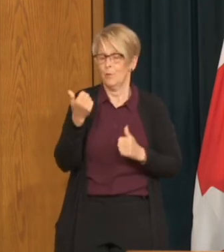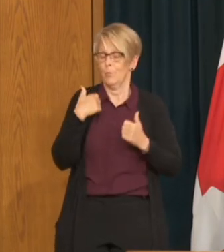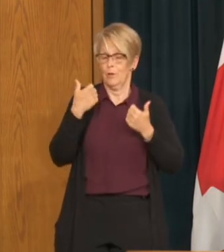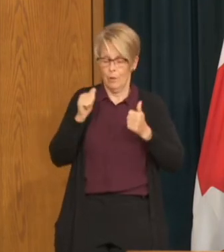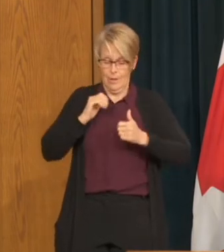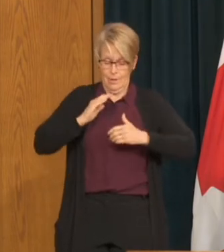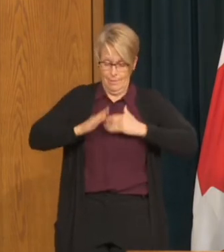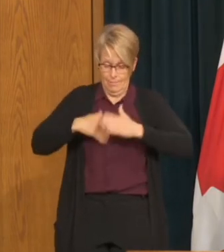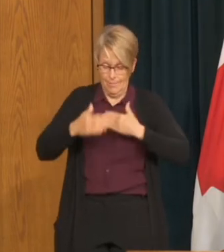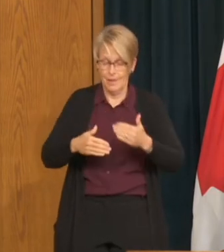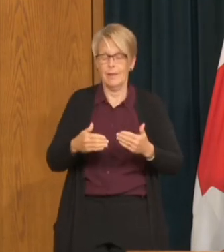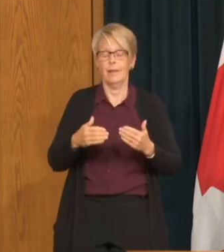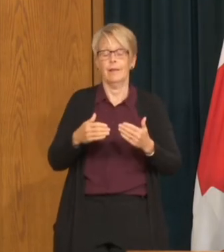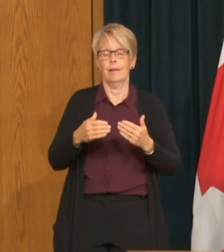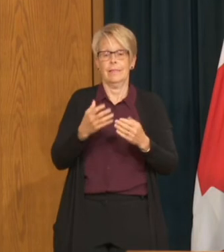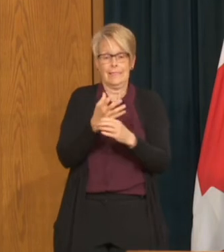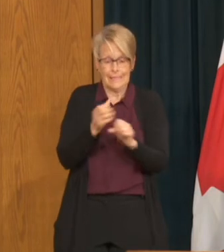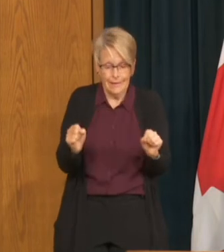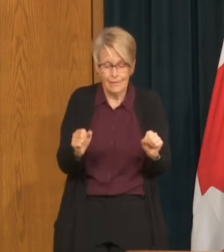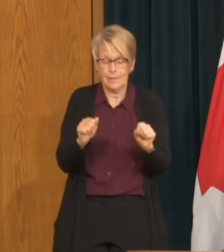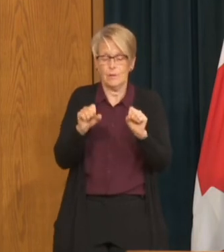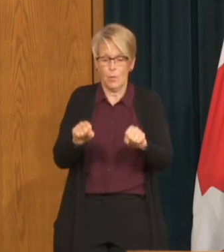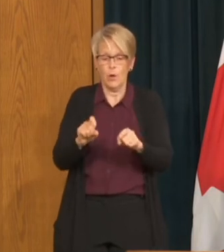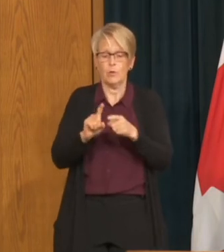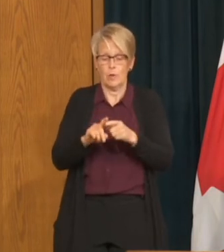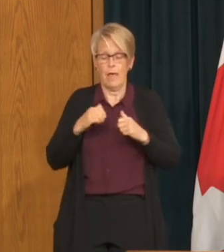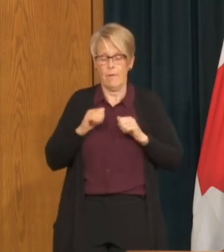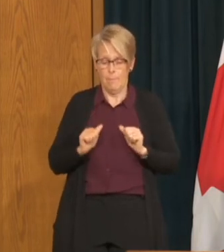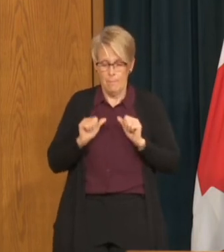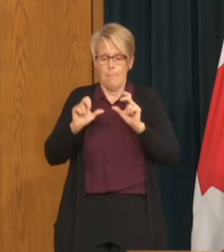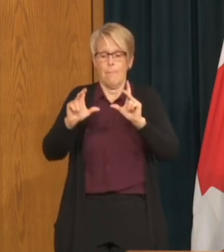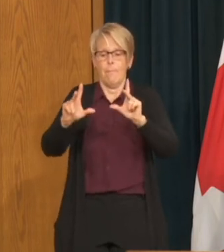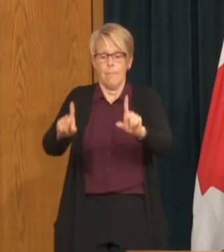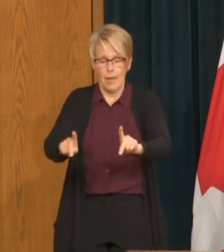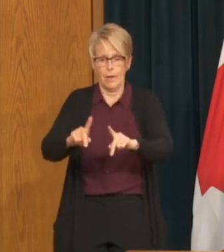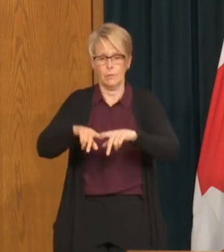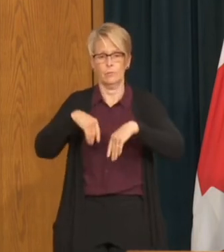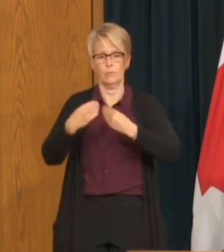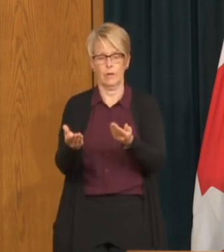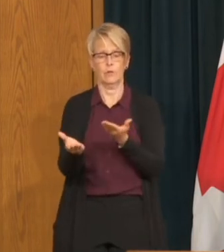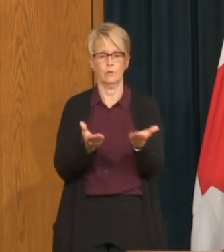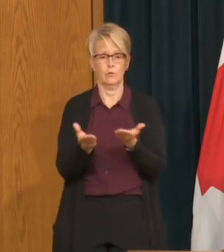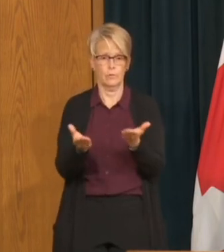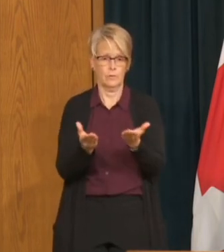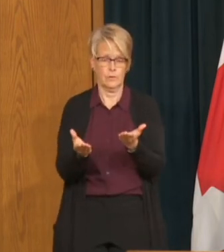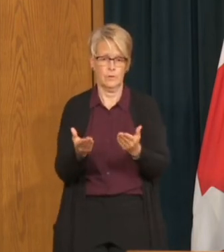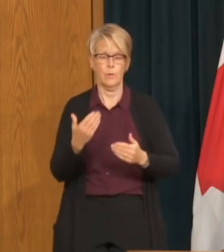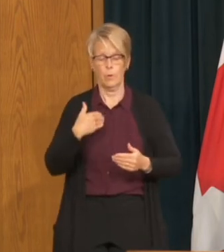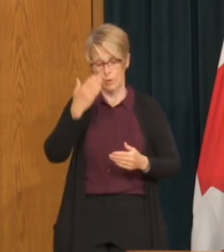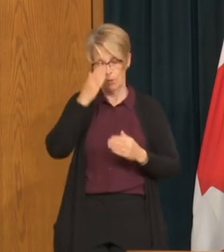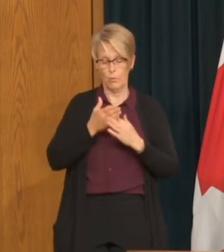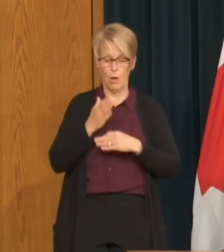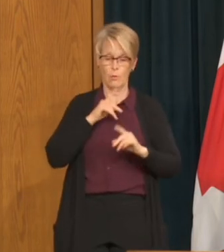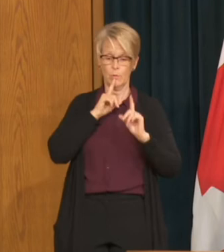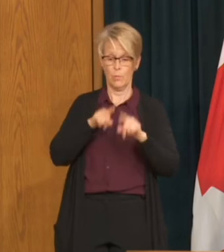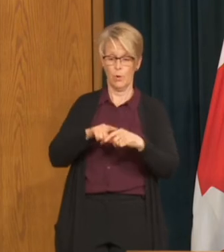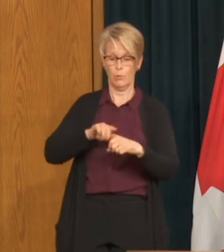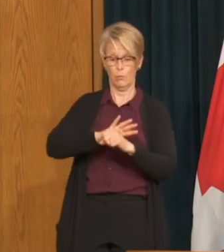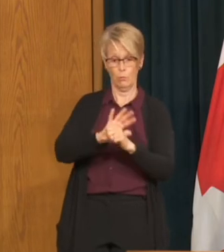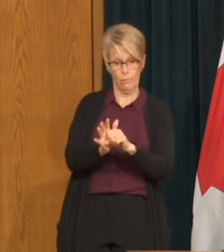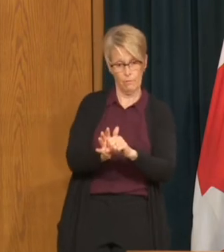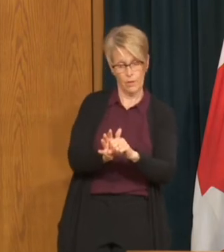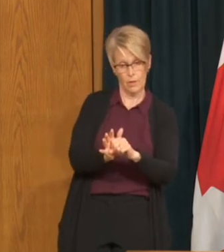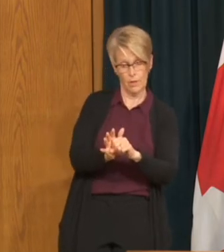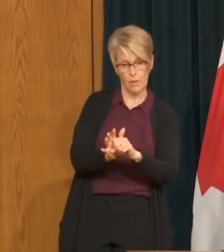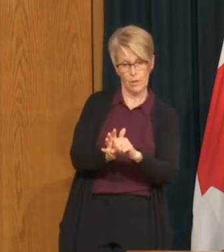quickly as we can and as safely as we can to restart and resume services across the province. We know that through our response to COVID and that response